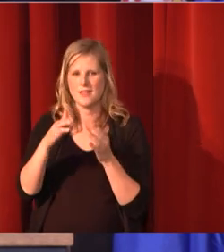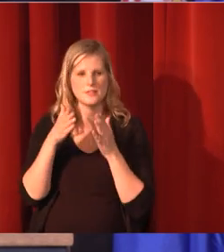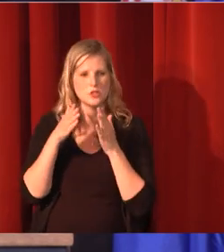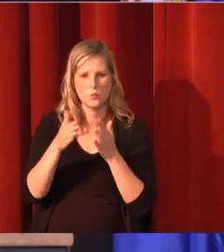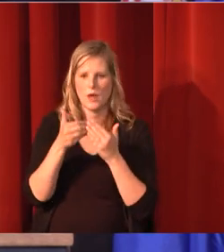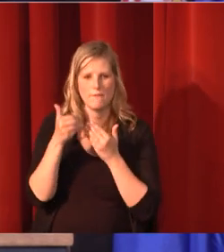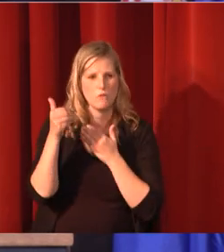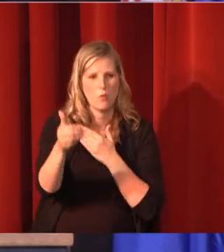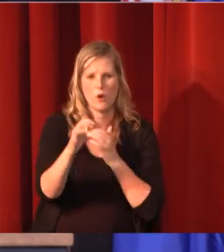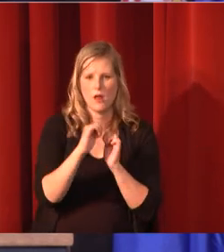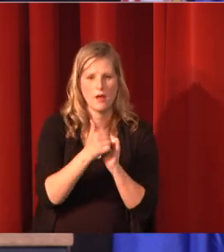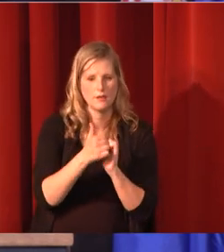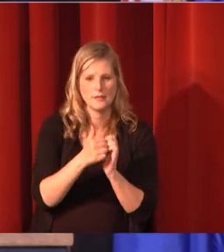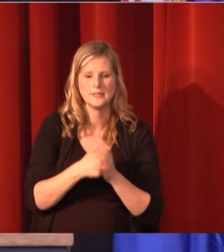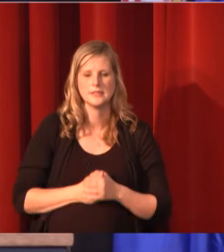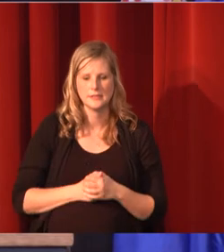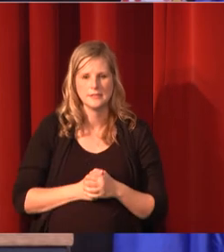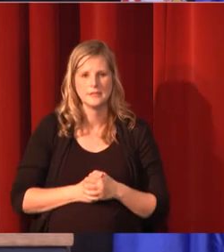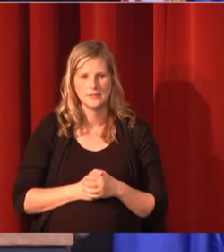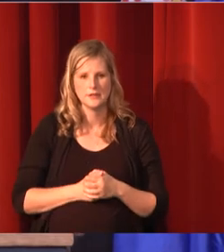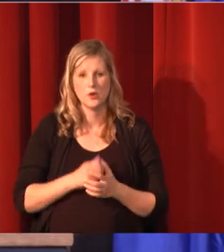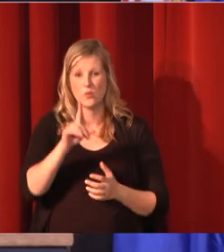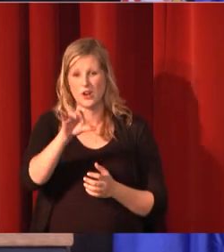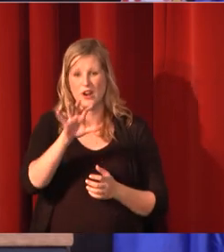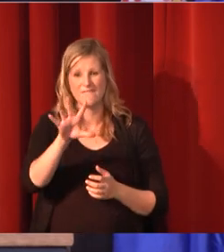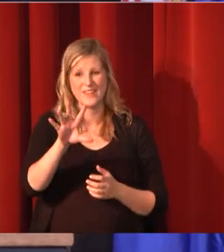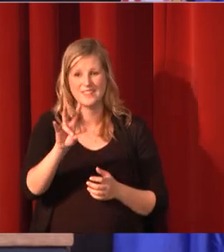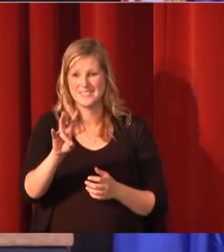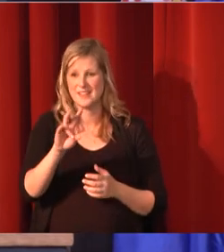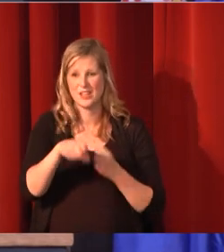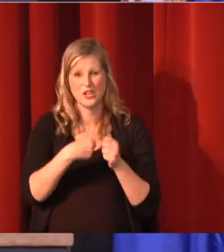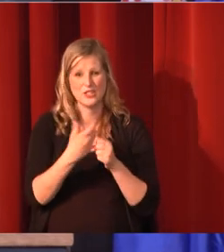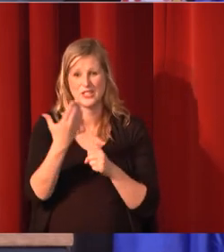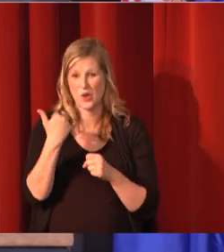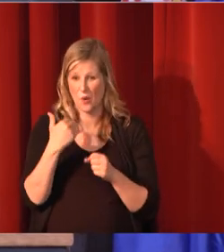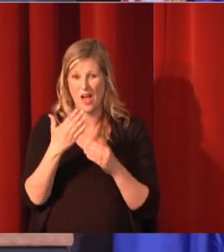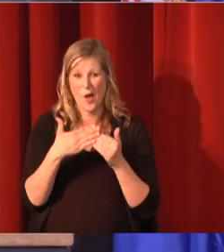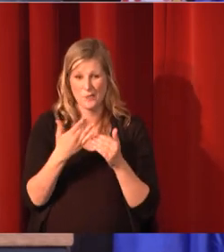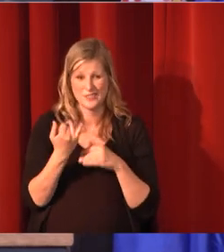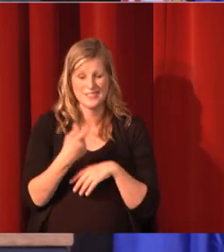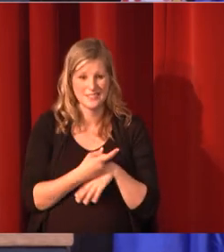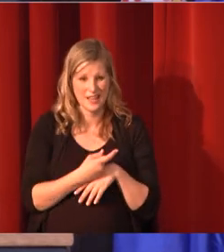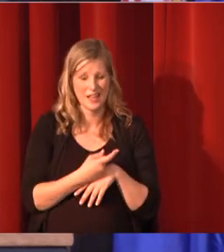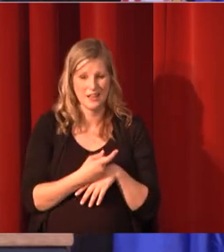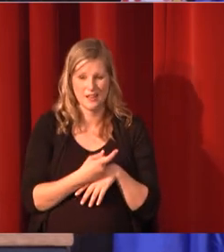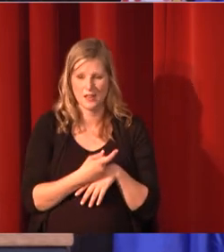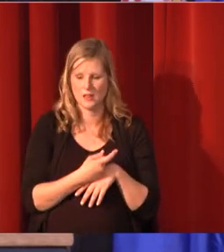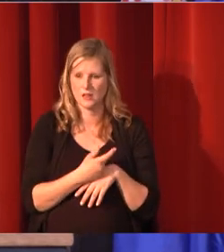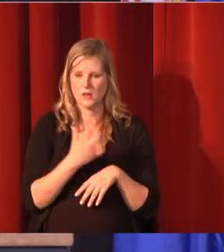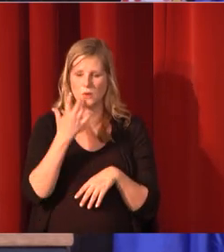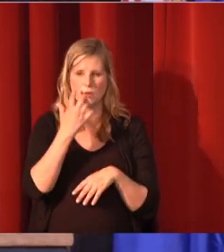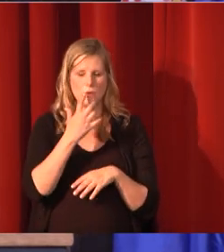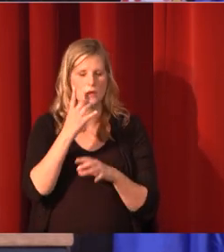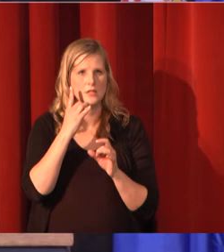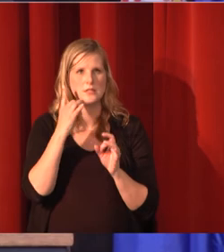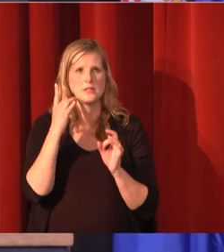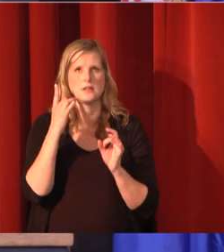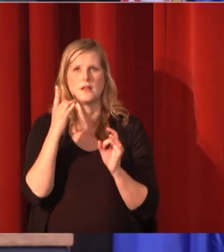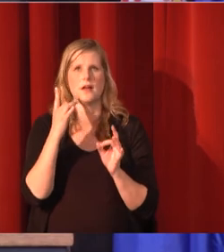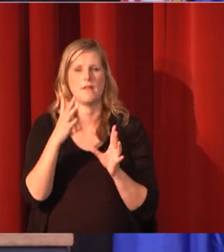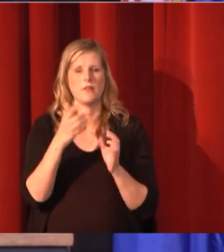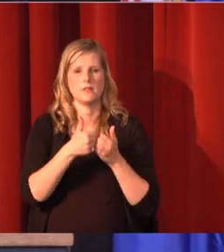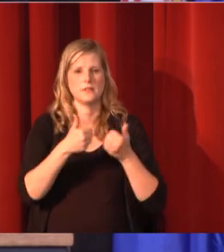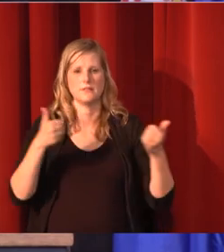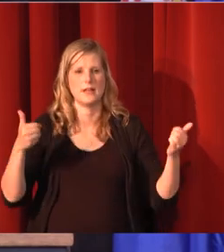forward 157 years ago almost to the day facing the most volatile divisive